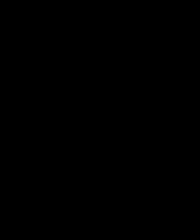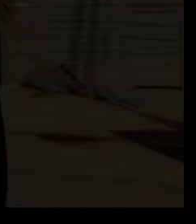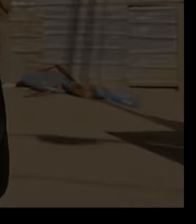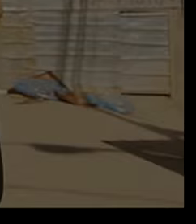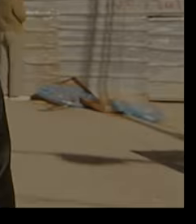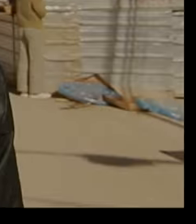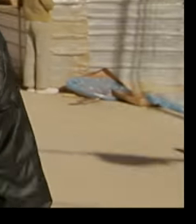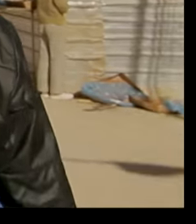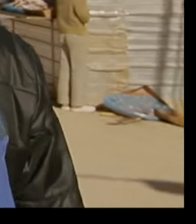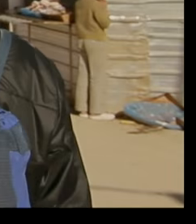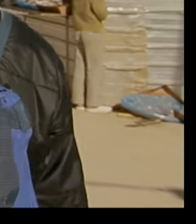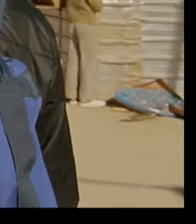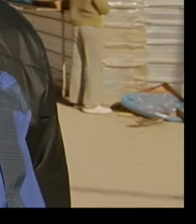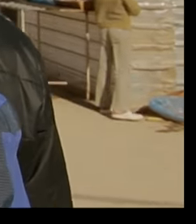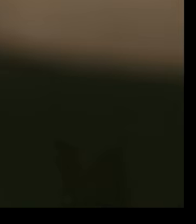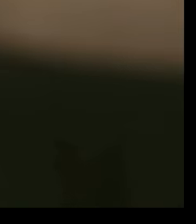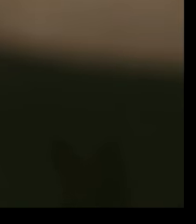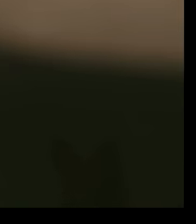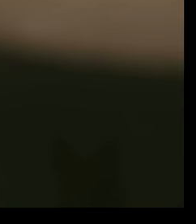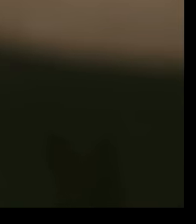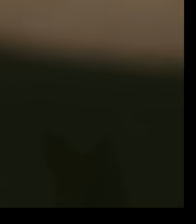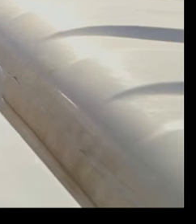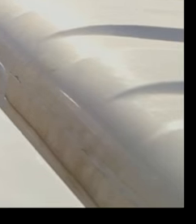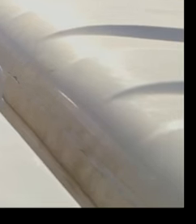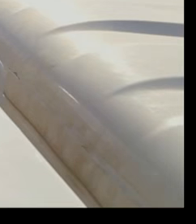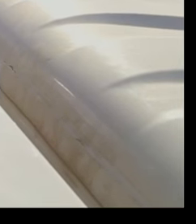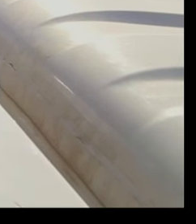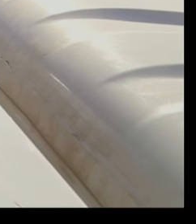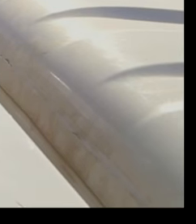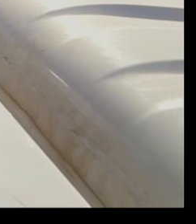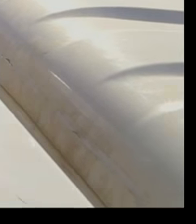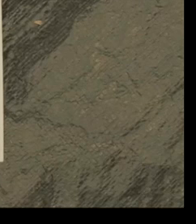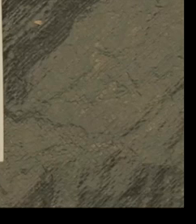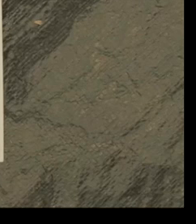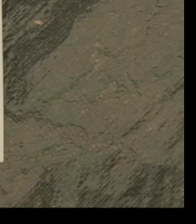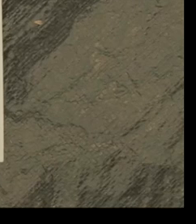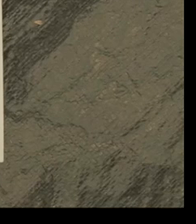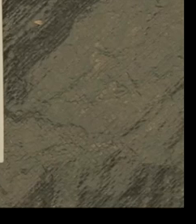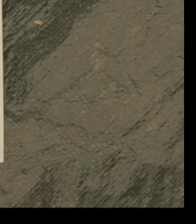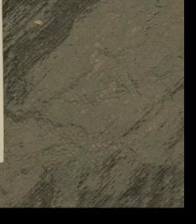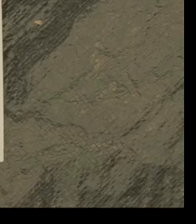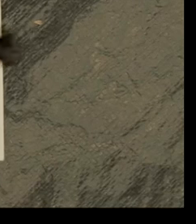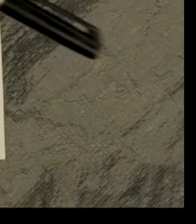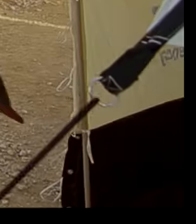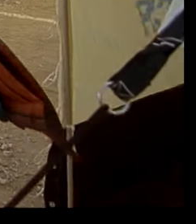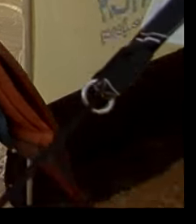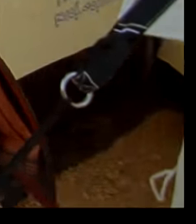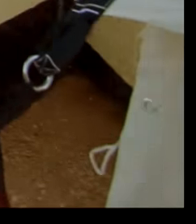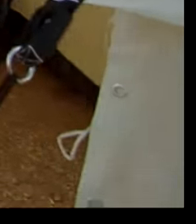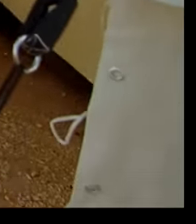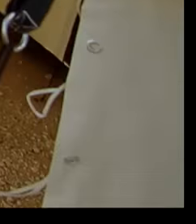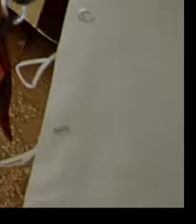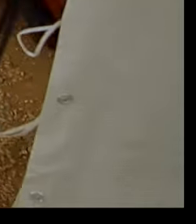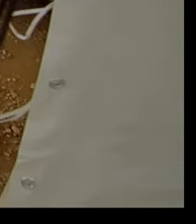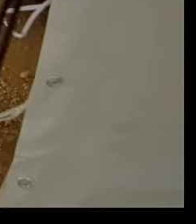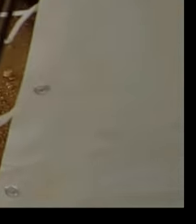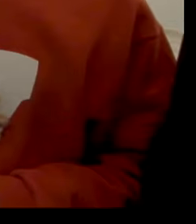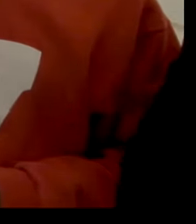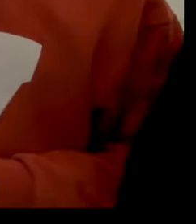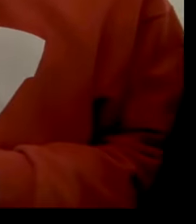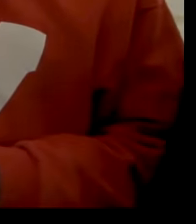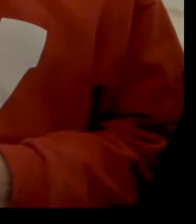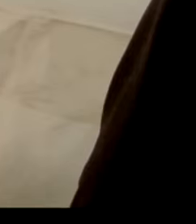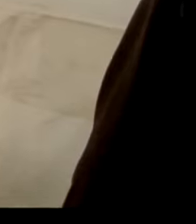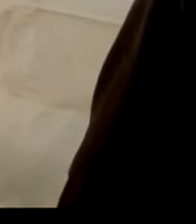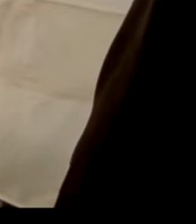It's still hard to get your head around living in a refugee camp. District 5, yeah, is going to be your temporary home. Oh, I'll be